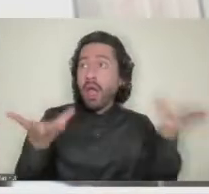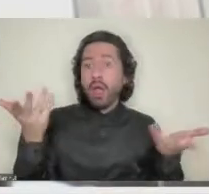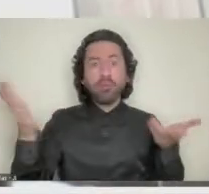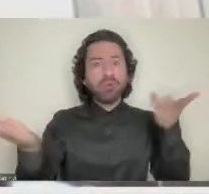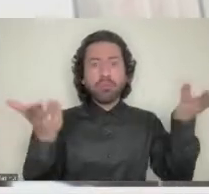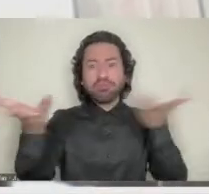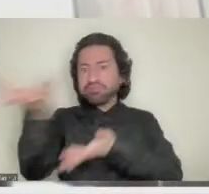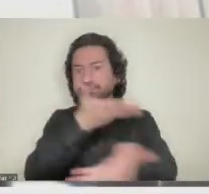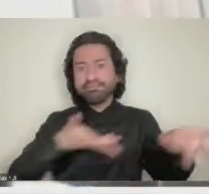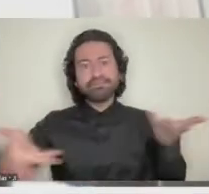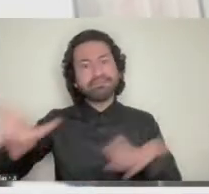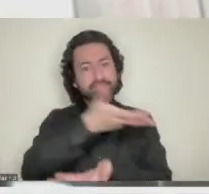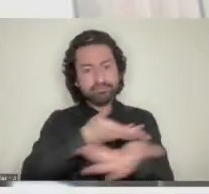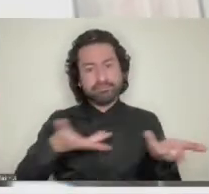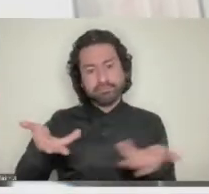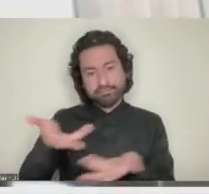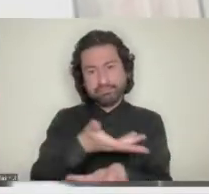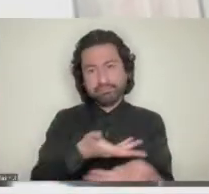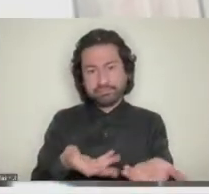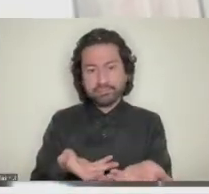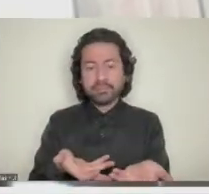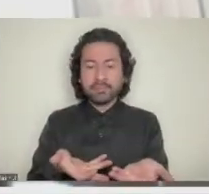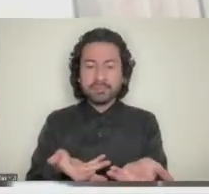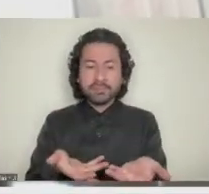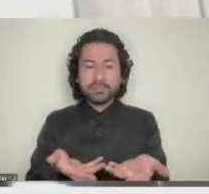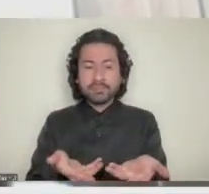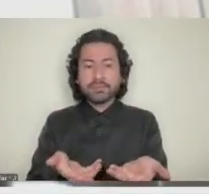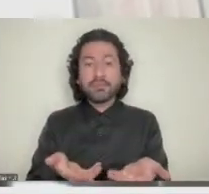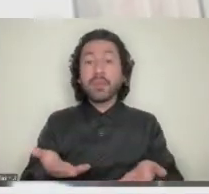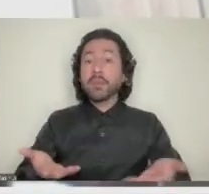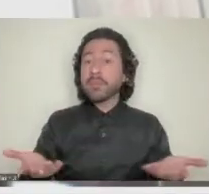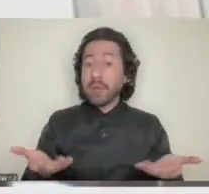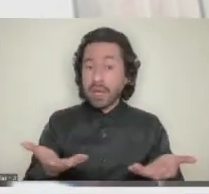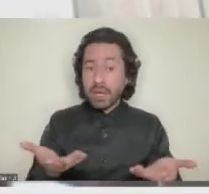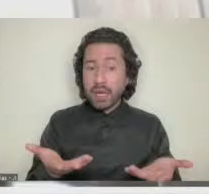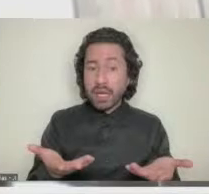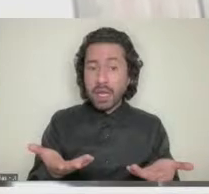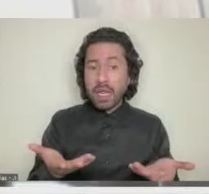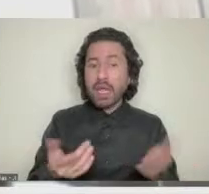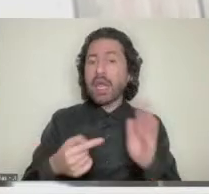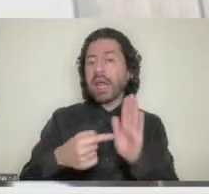is accountability in different countries and regions for